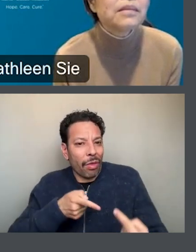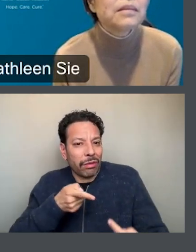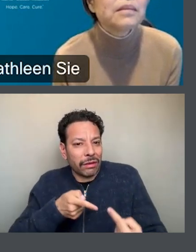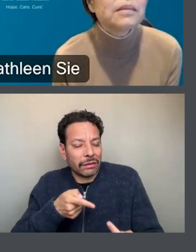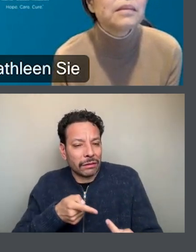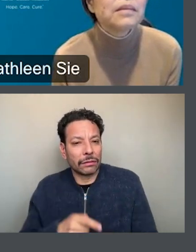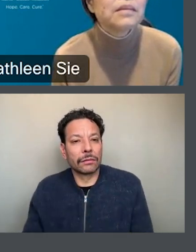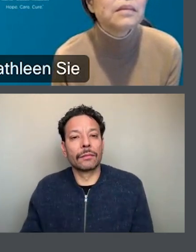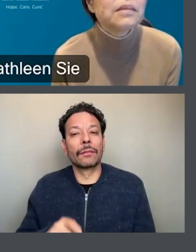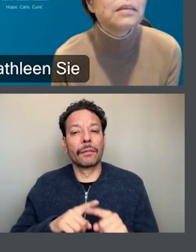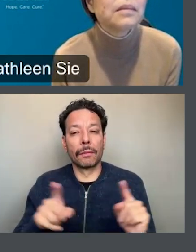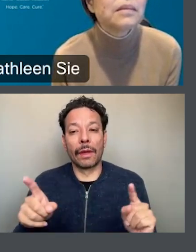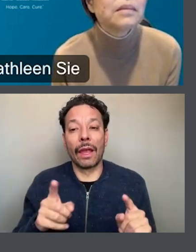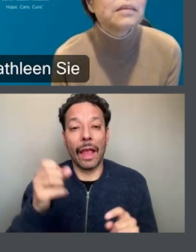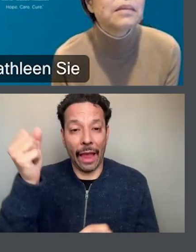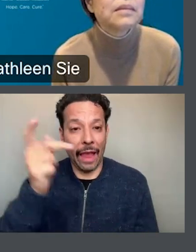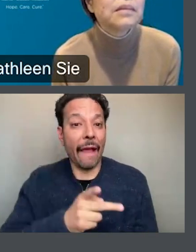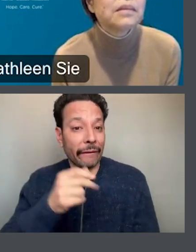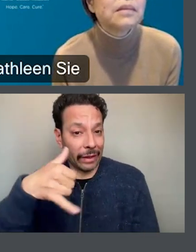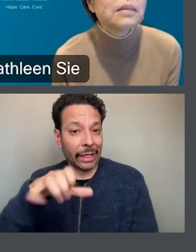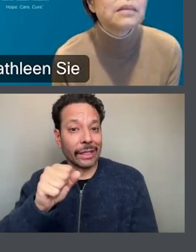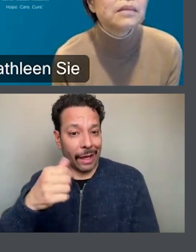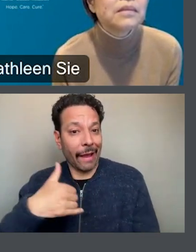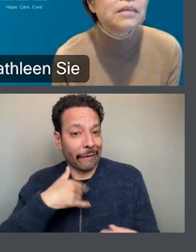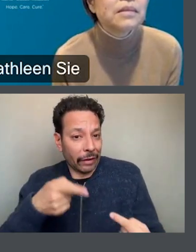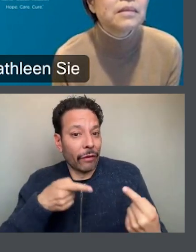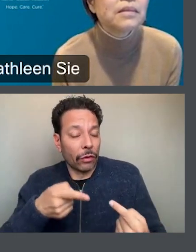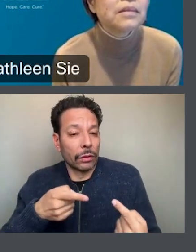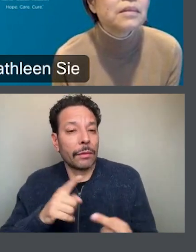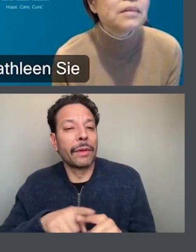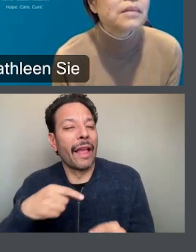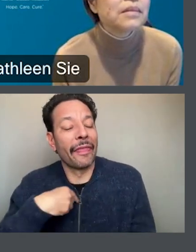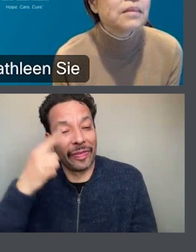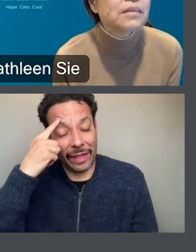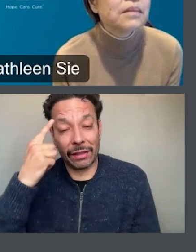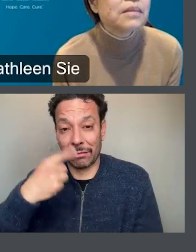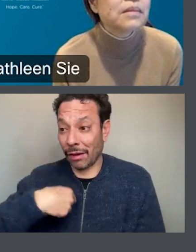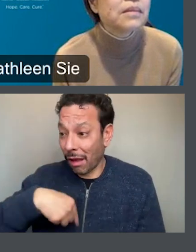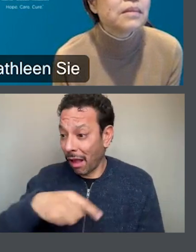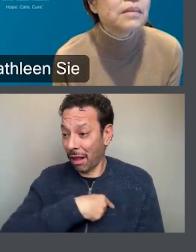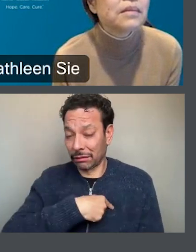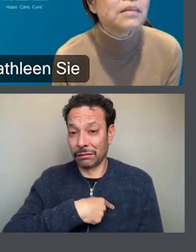half of them do. So I think it's up to us to